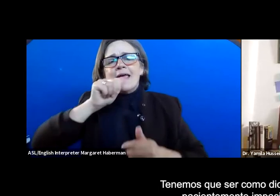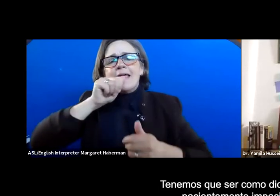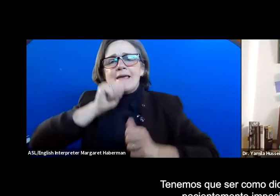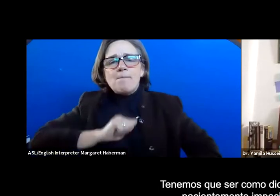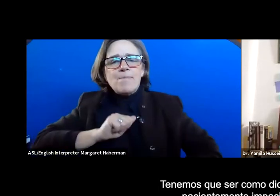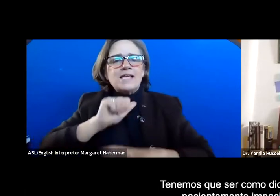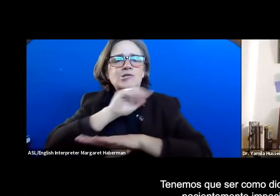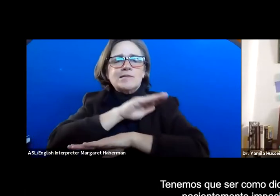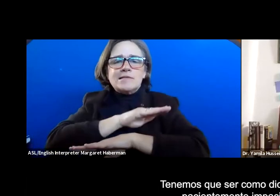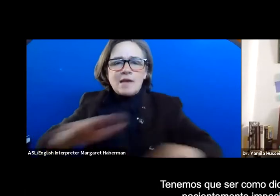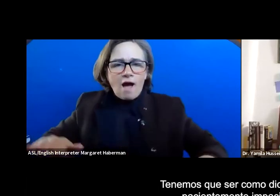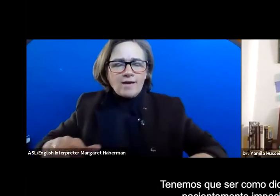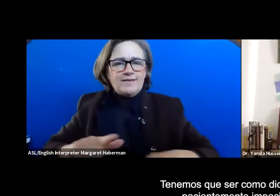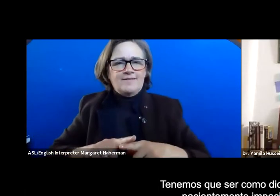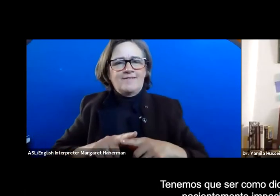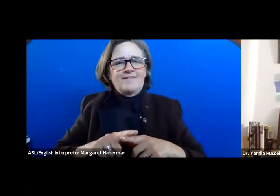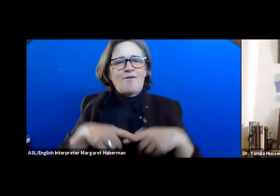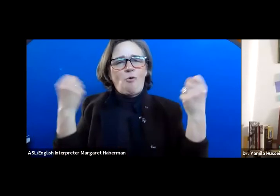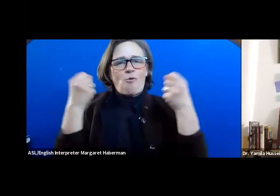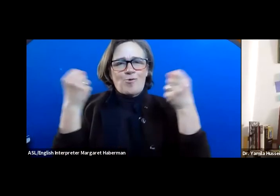says, patiently impatient.